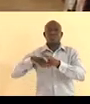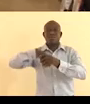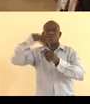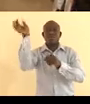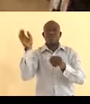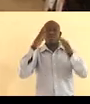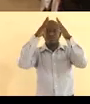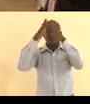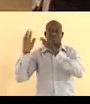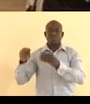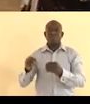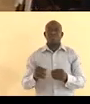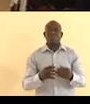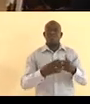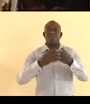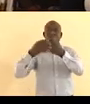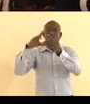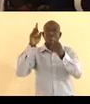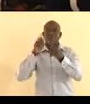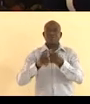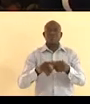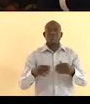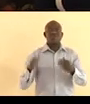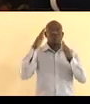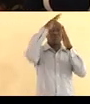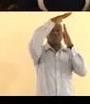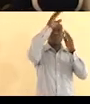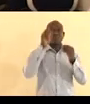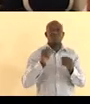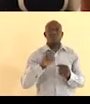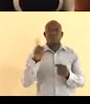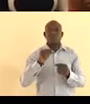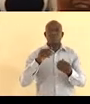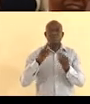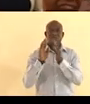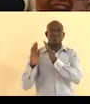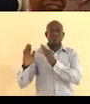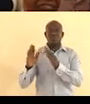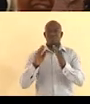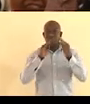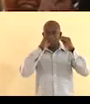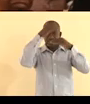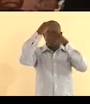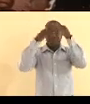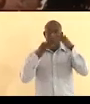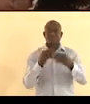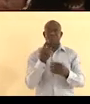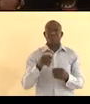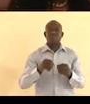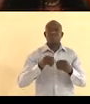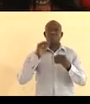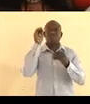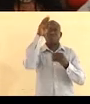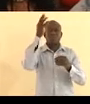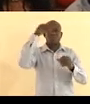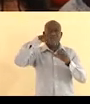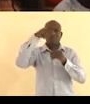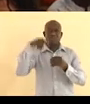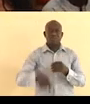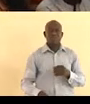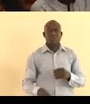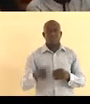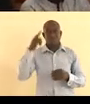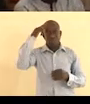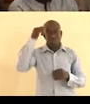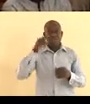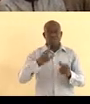put him out of the city and led him to the brow of the hill on which their city was built, so that they might throw him